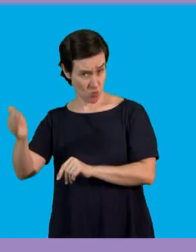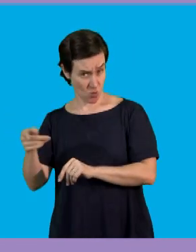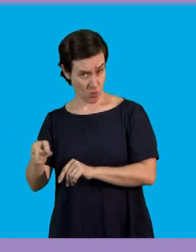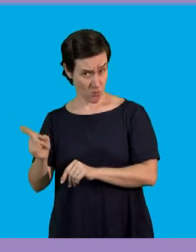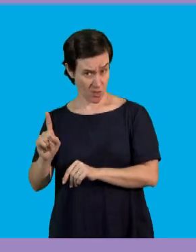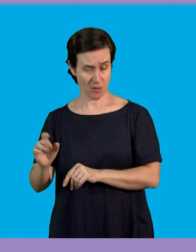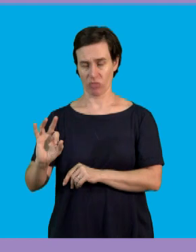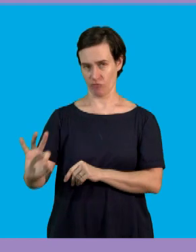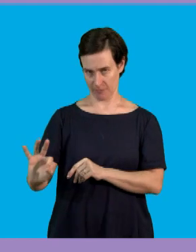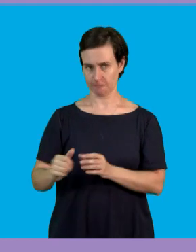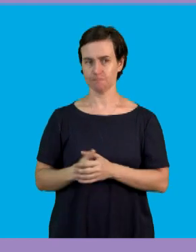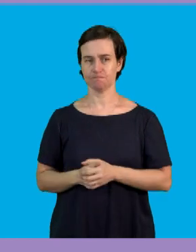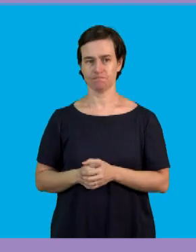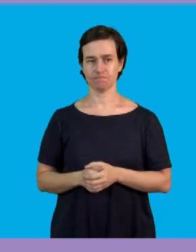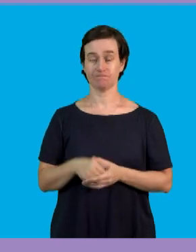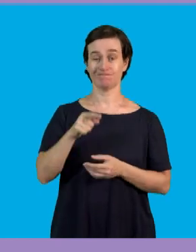1 is 3.